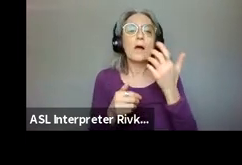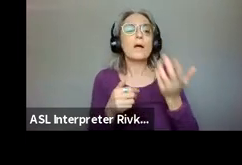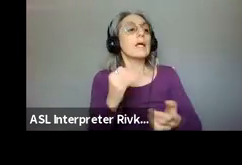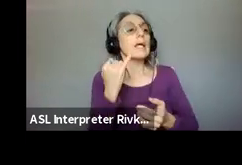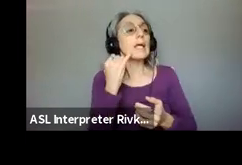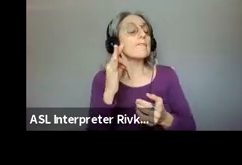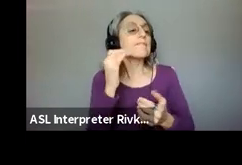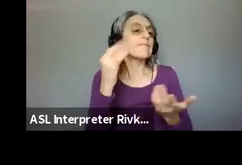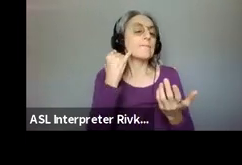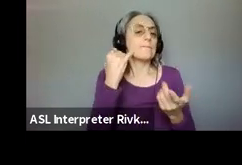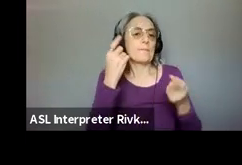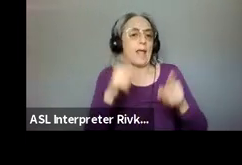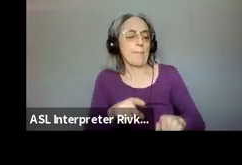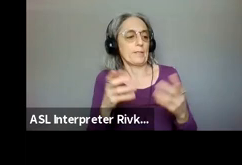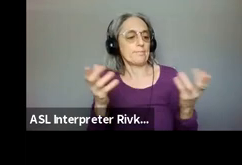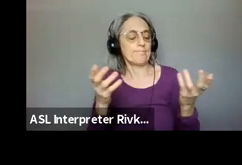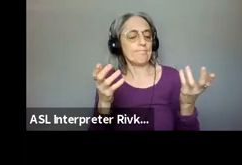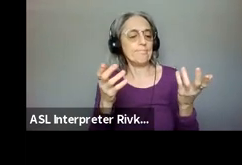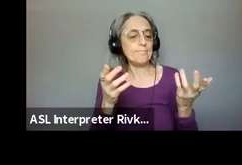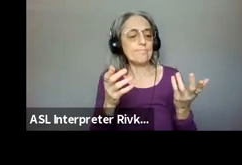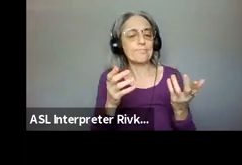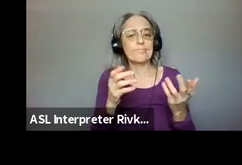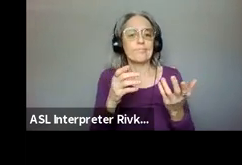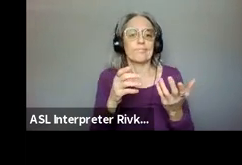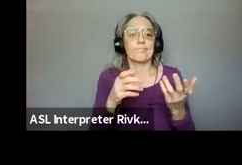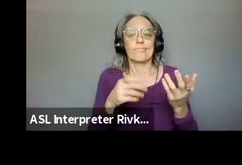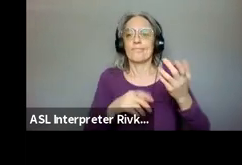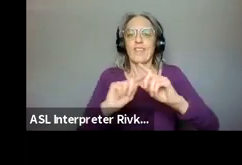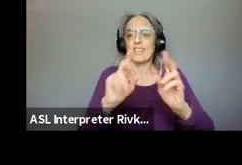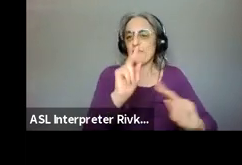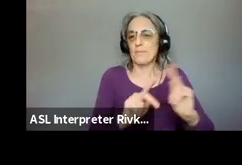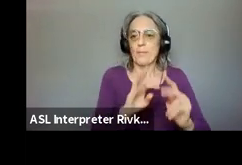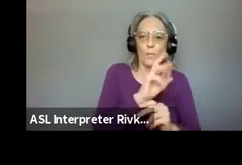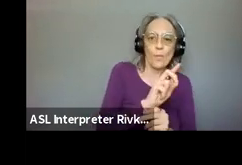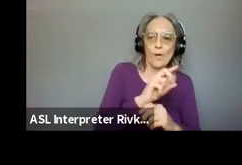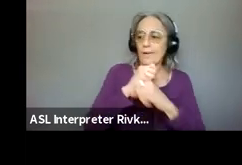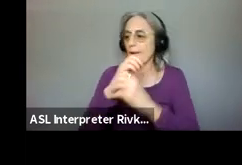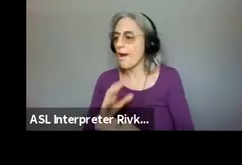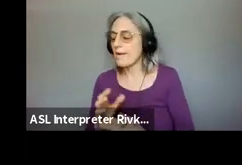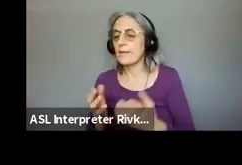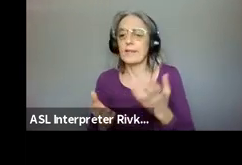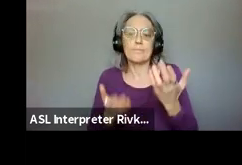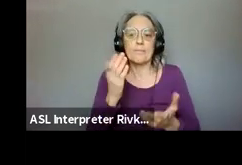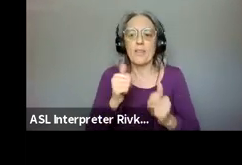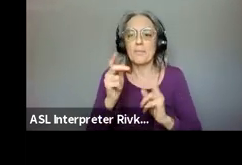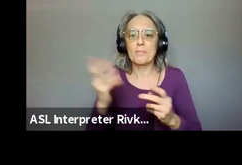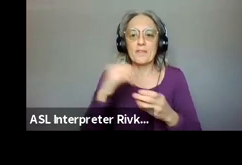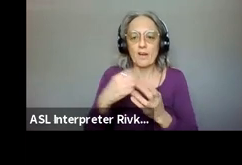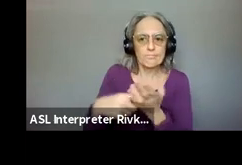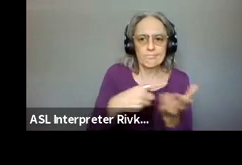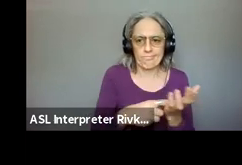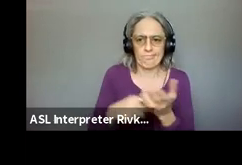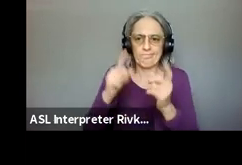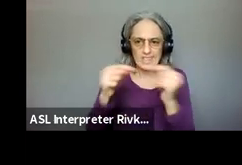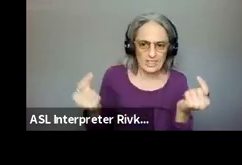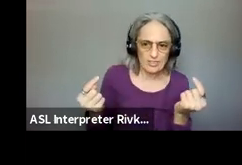disagreement when making decisions basically amongst the parties between the ward, the guardian, and potentially, I know you had mentioned